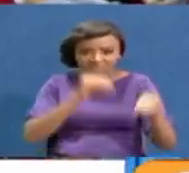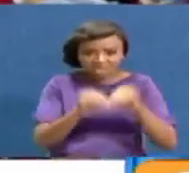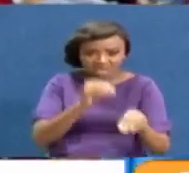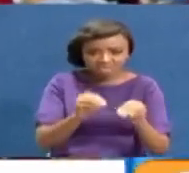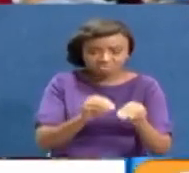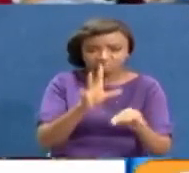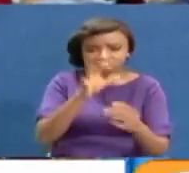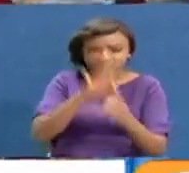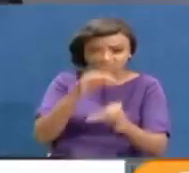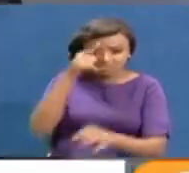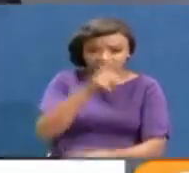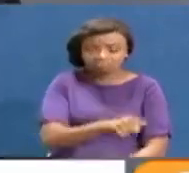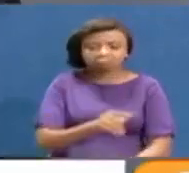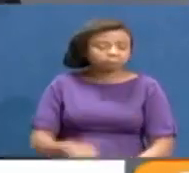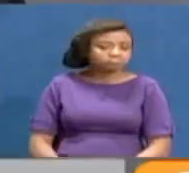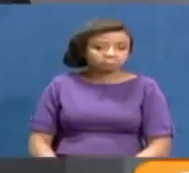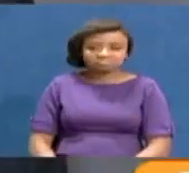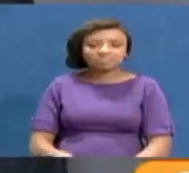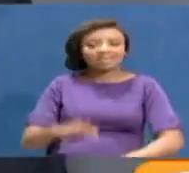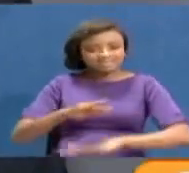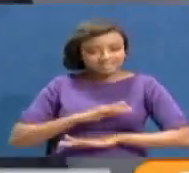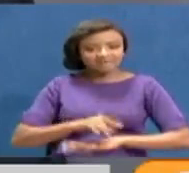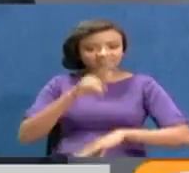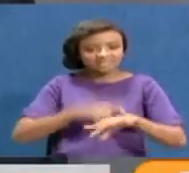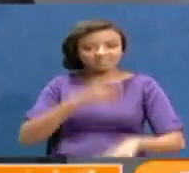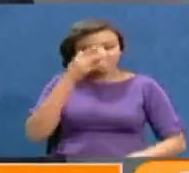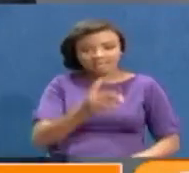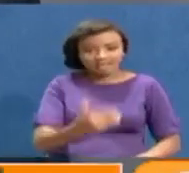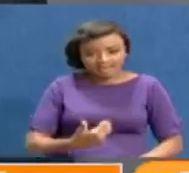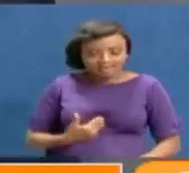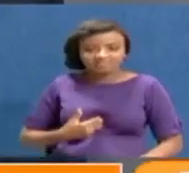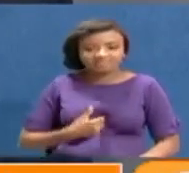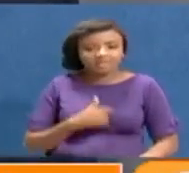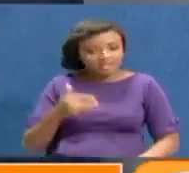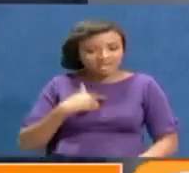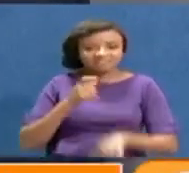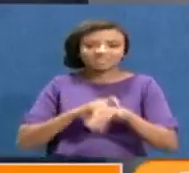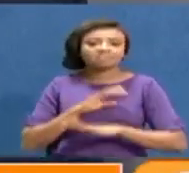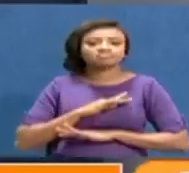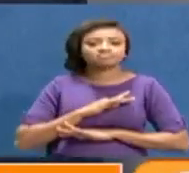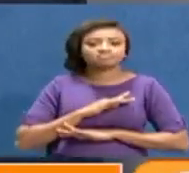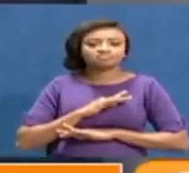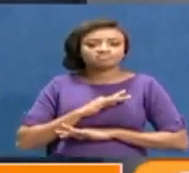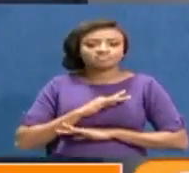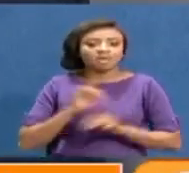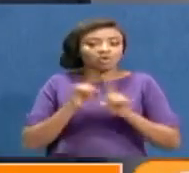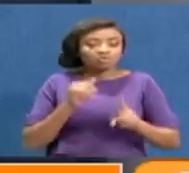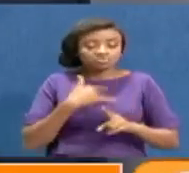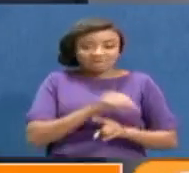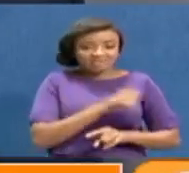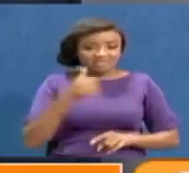the upcoming general election. Some of the proposed amendments to the constitution are so fundamental in restructuring